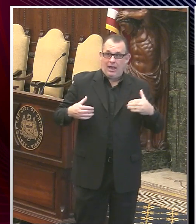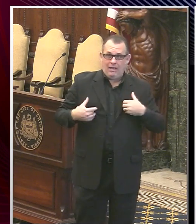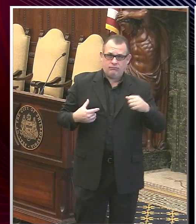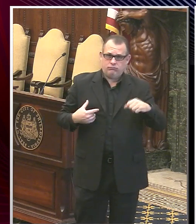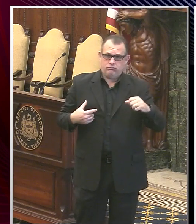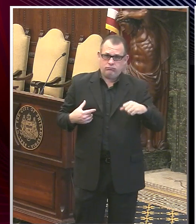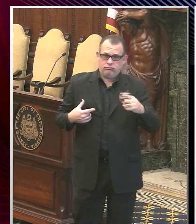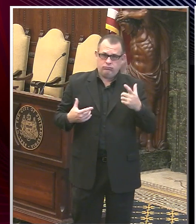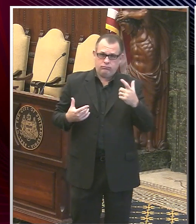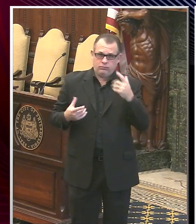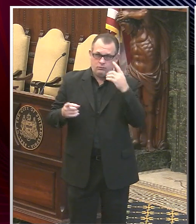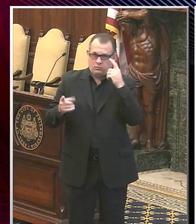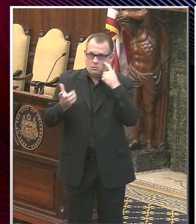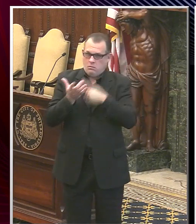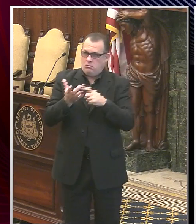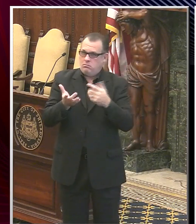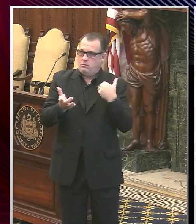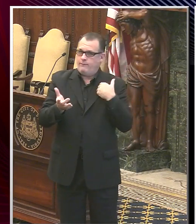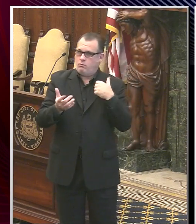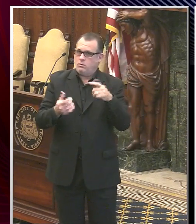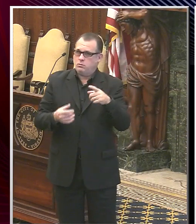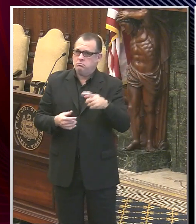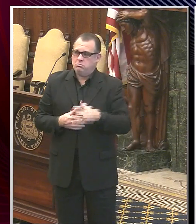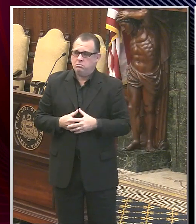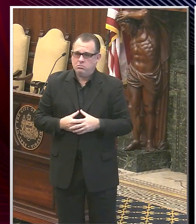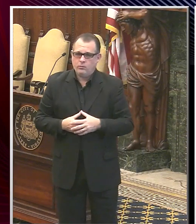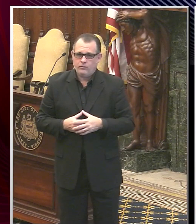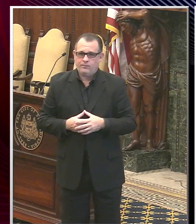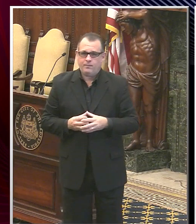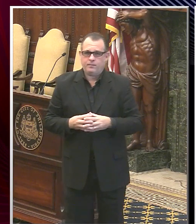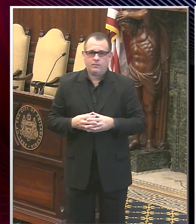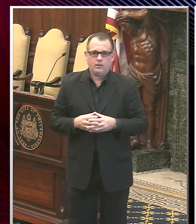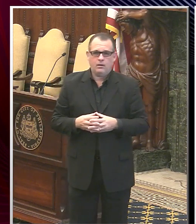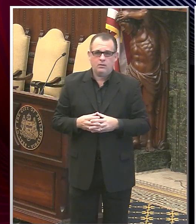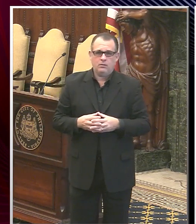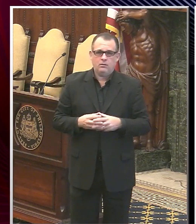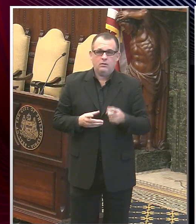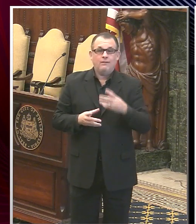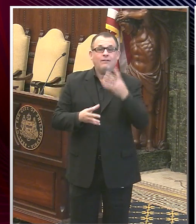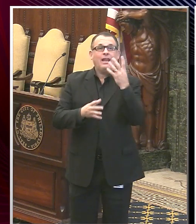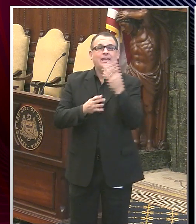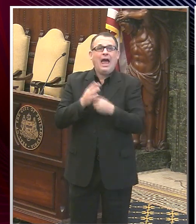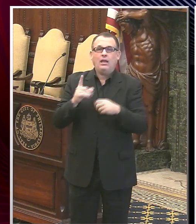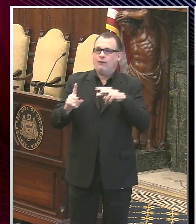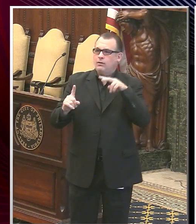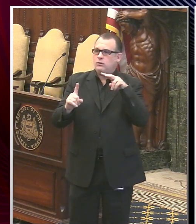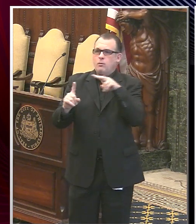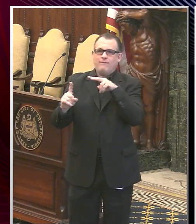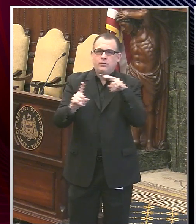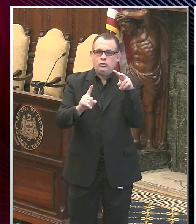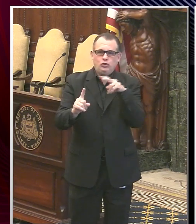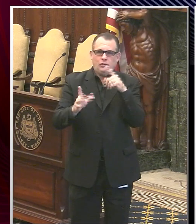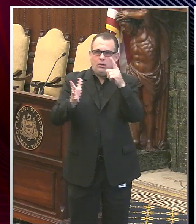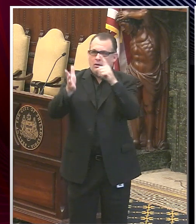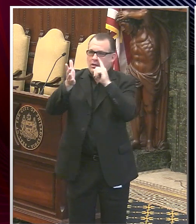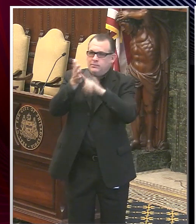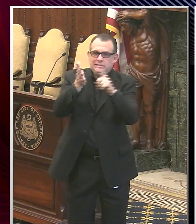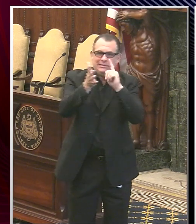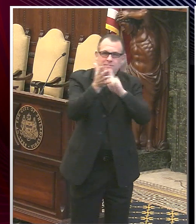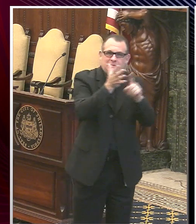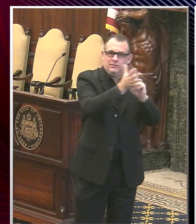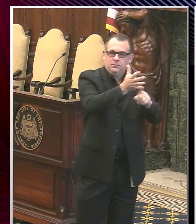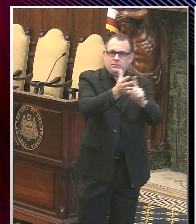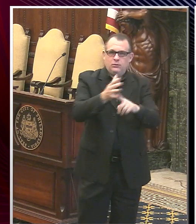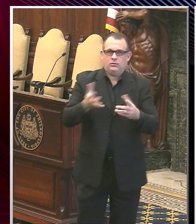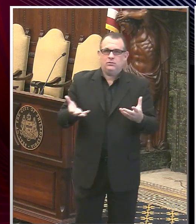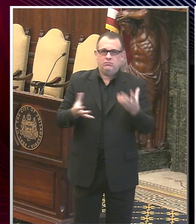talked about this before, this sort of seeming lack of oversight in terms of restaurant inspections. A quick search of